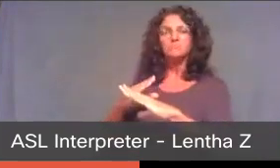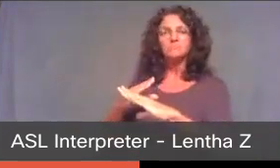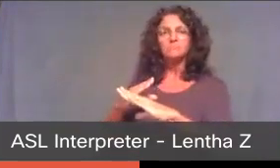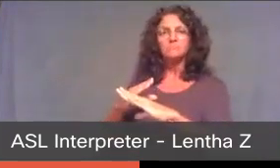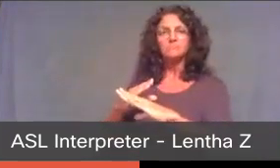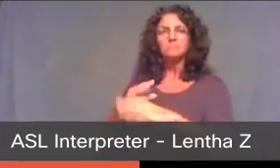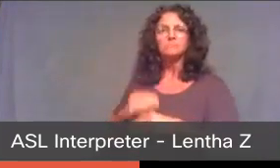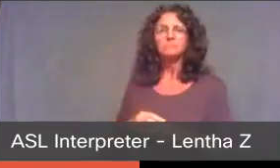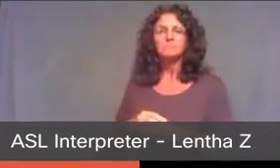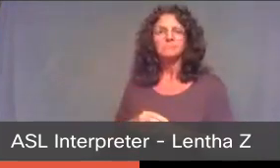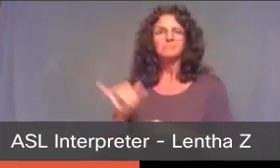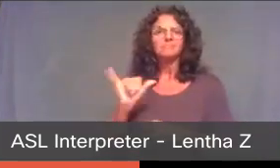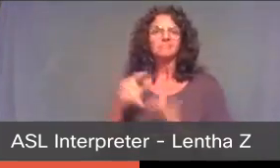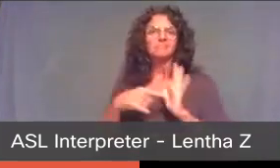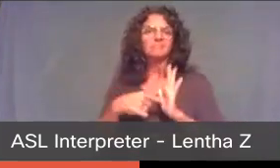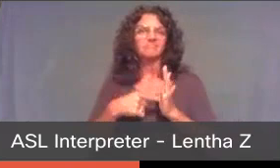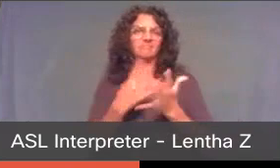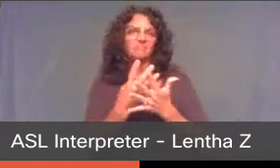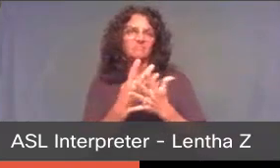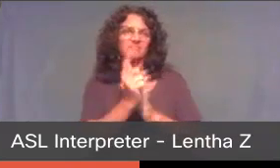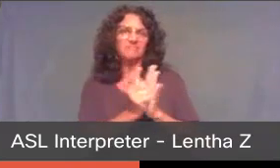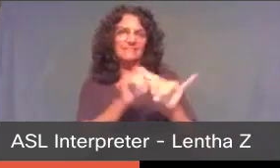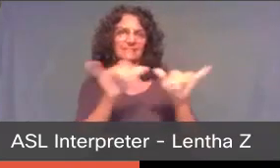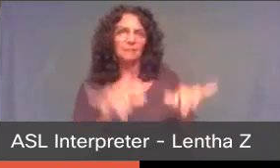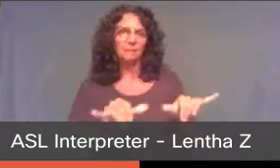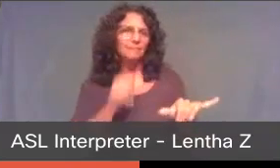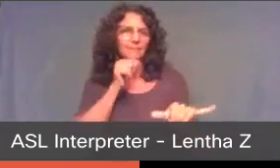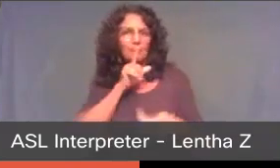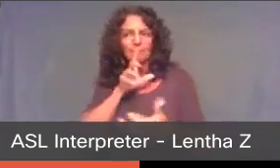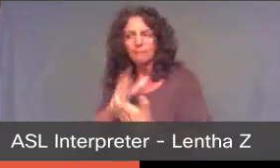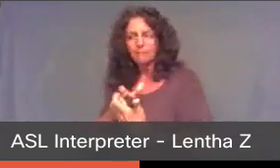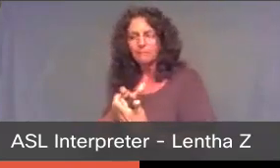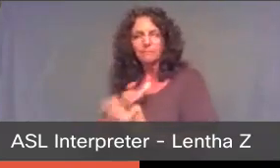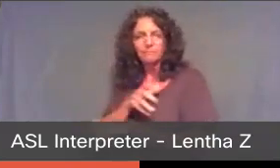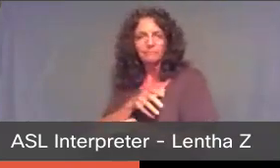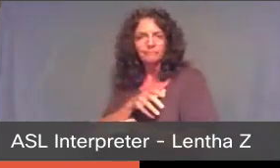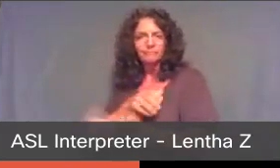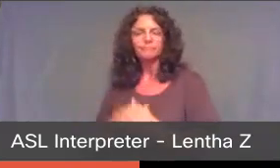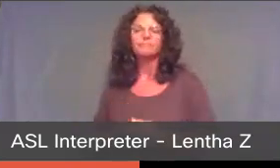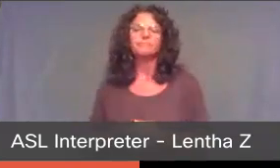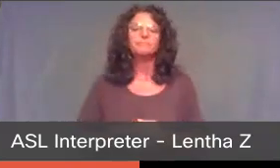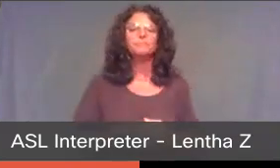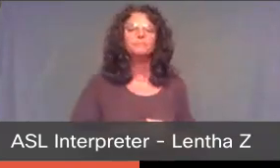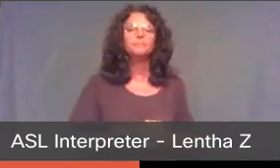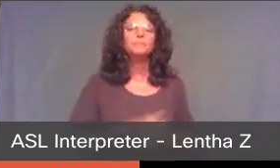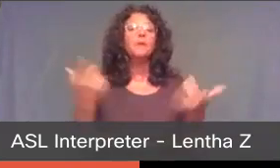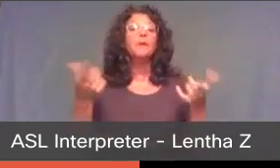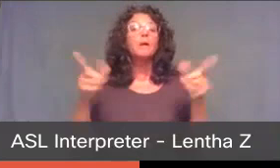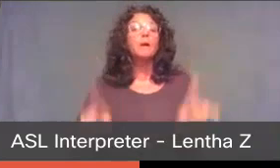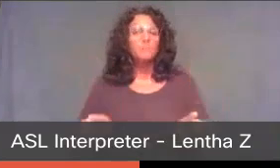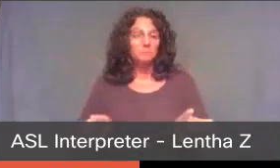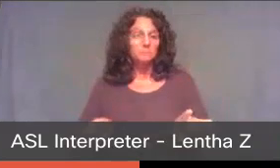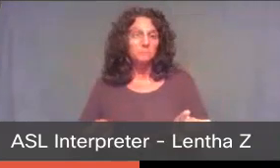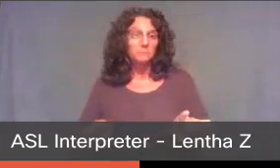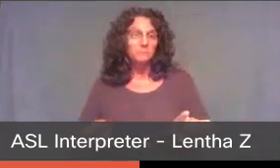lot of systems, like our criminal legal system. And so what happens though, right, is sometimes when we